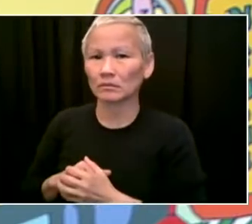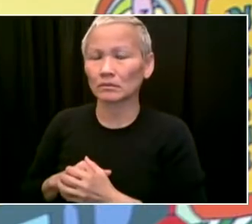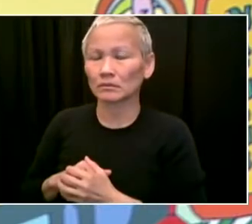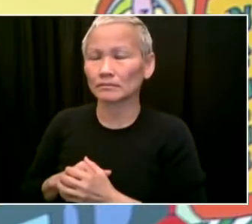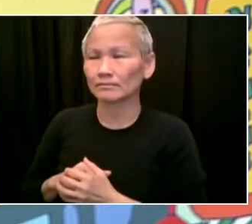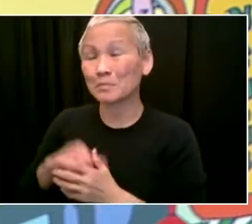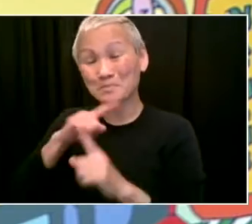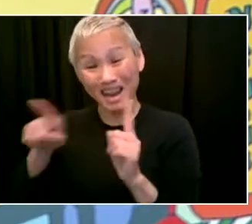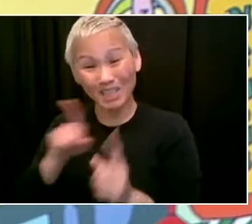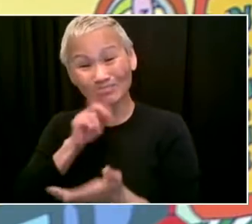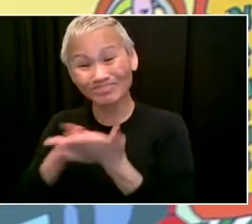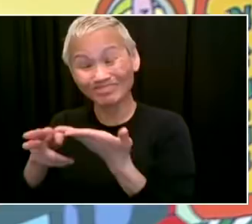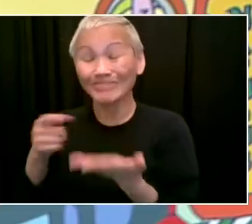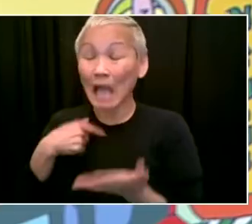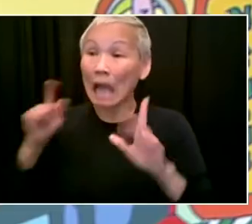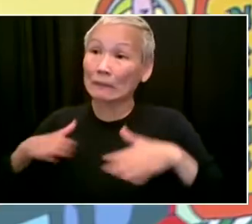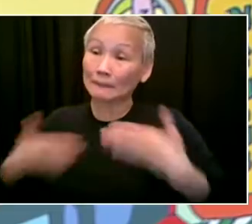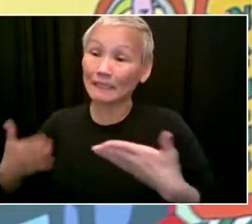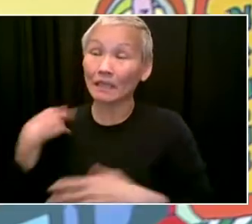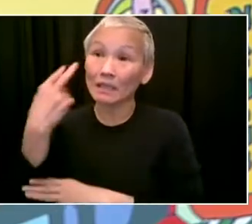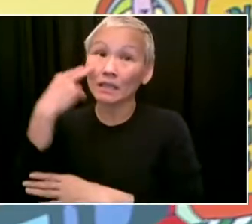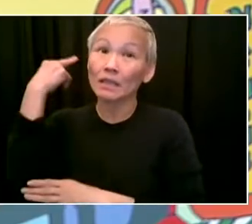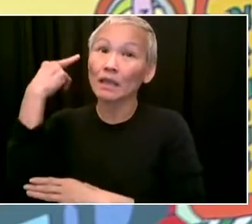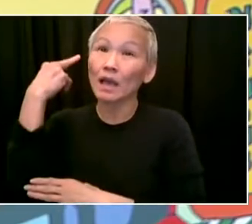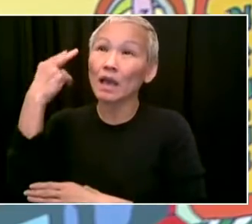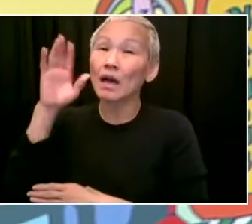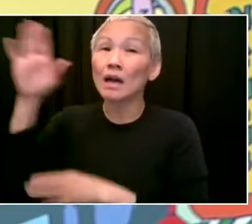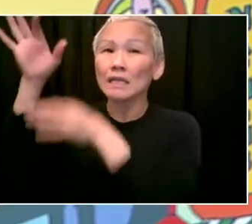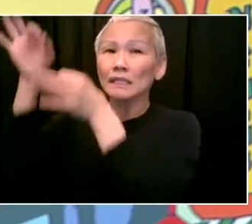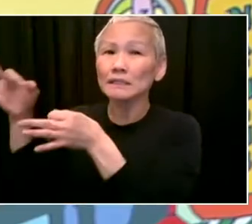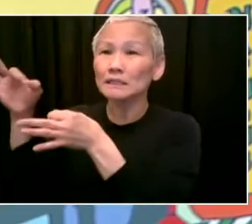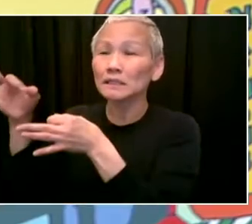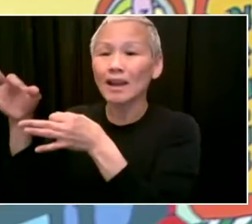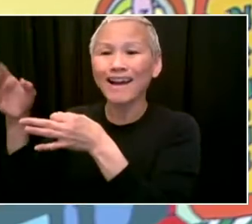years. So I think that's the larger truth. Go ahead, Dana.